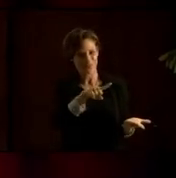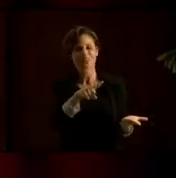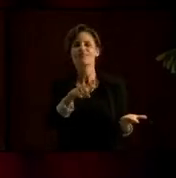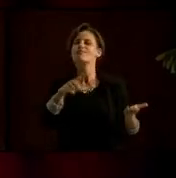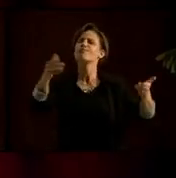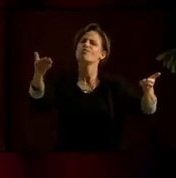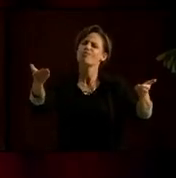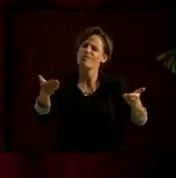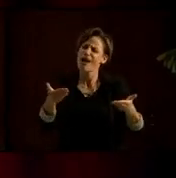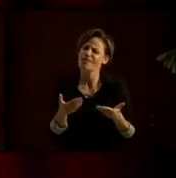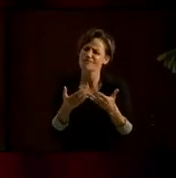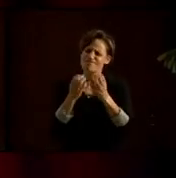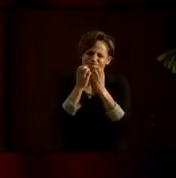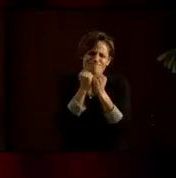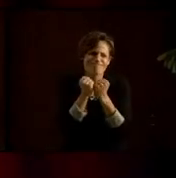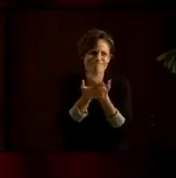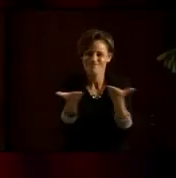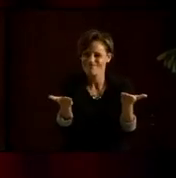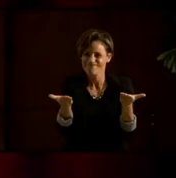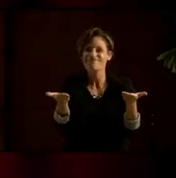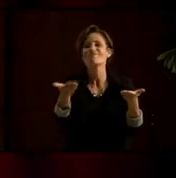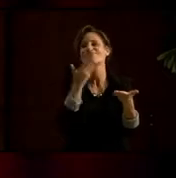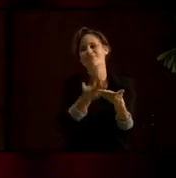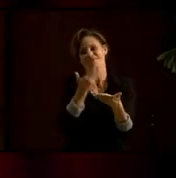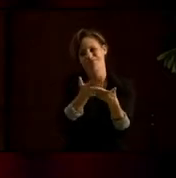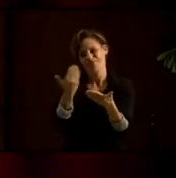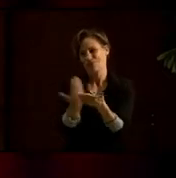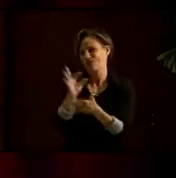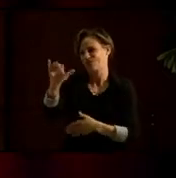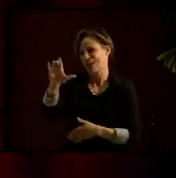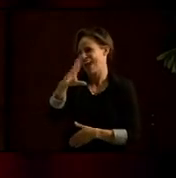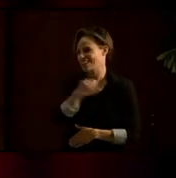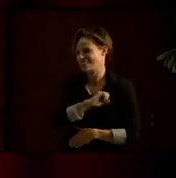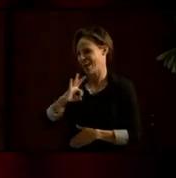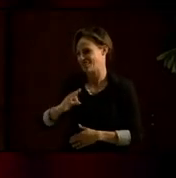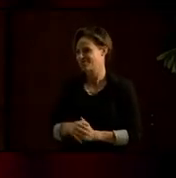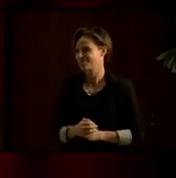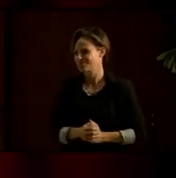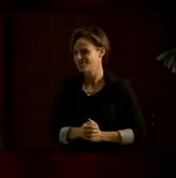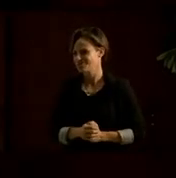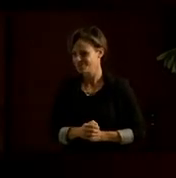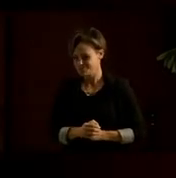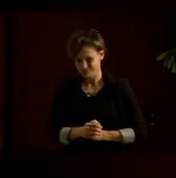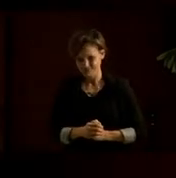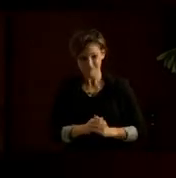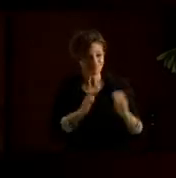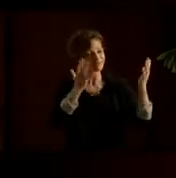sincere welcome to you all. Thank you to our new faculty and staff.